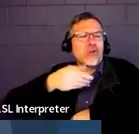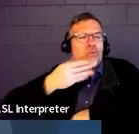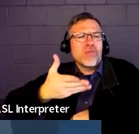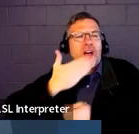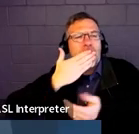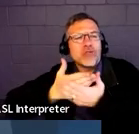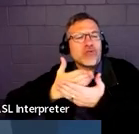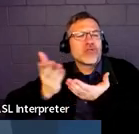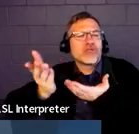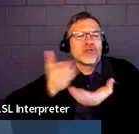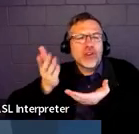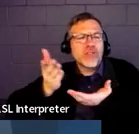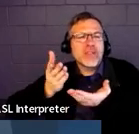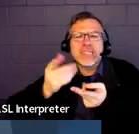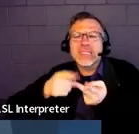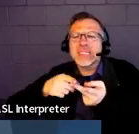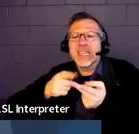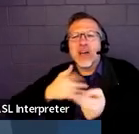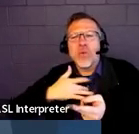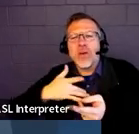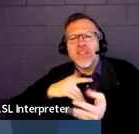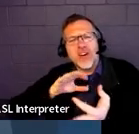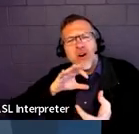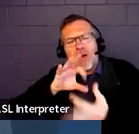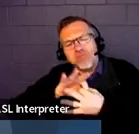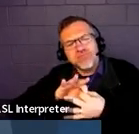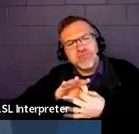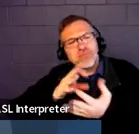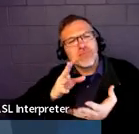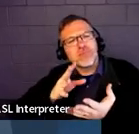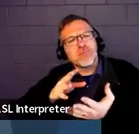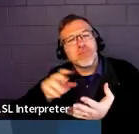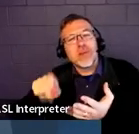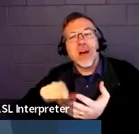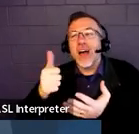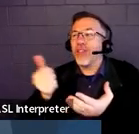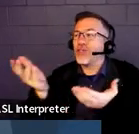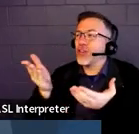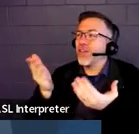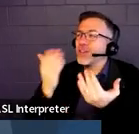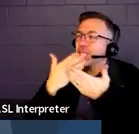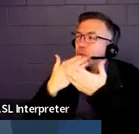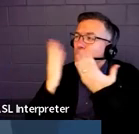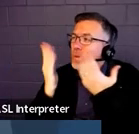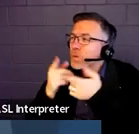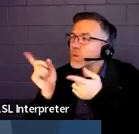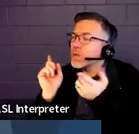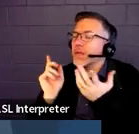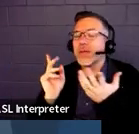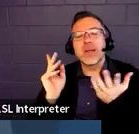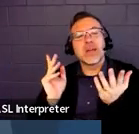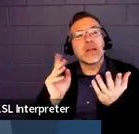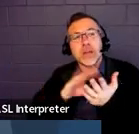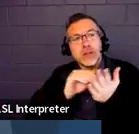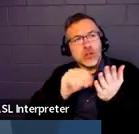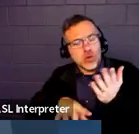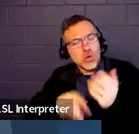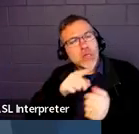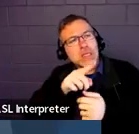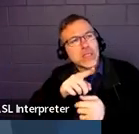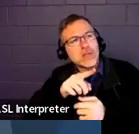community and there isn't anything out there right now because the student is very involved.